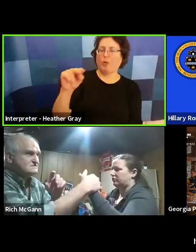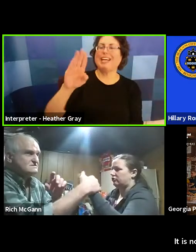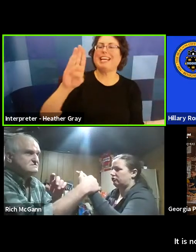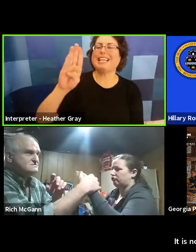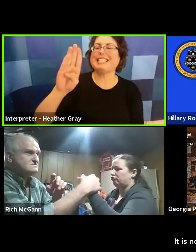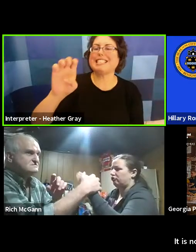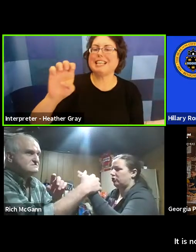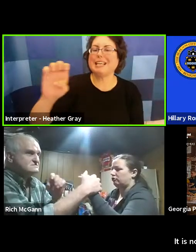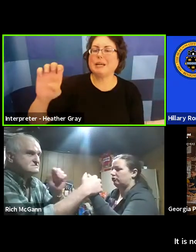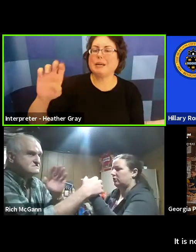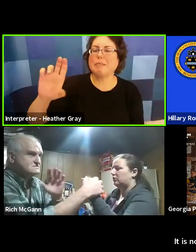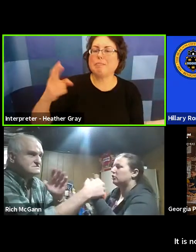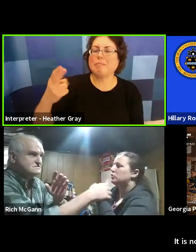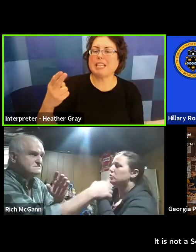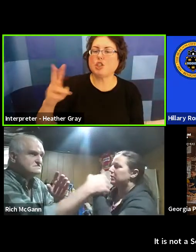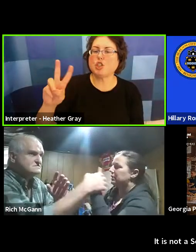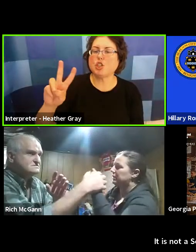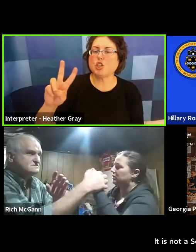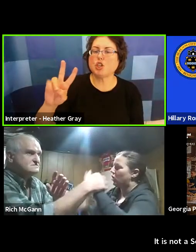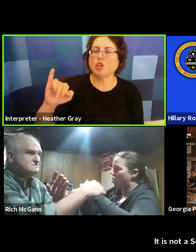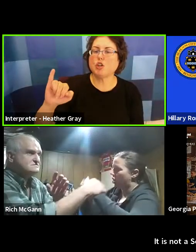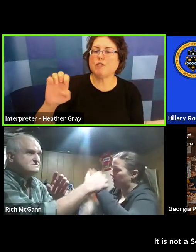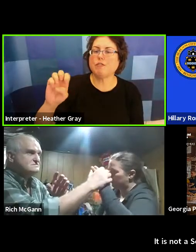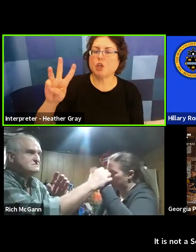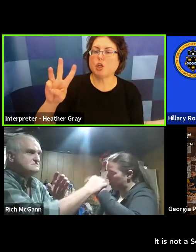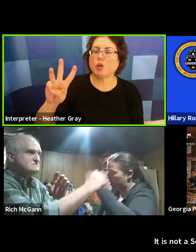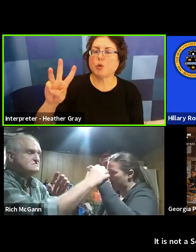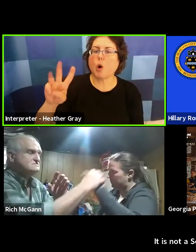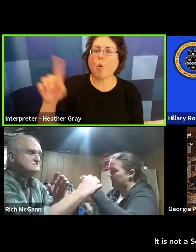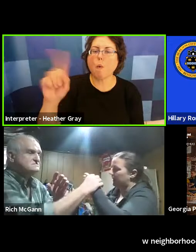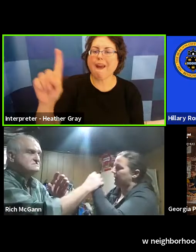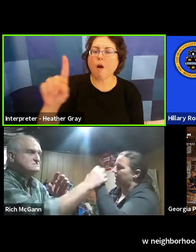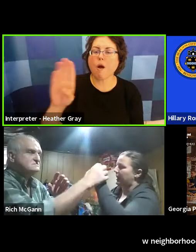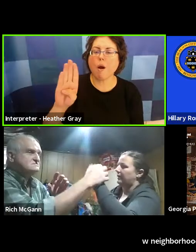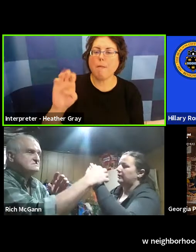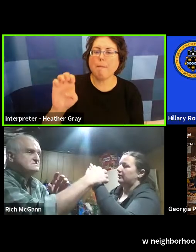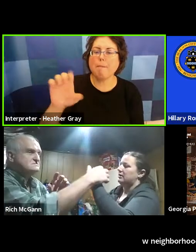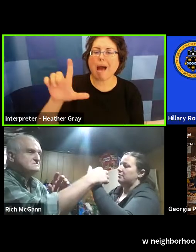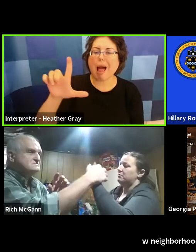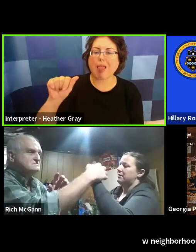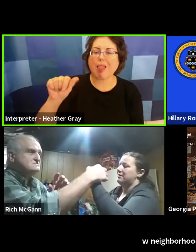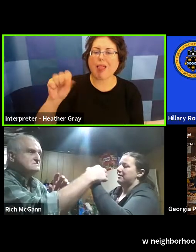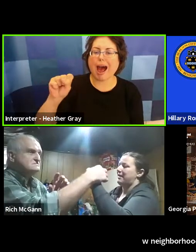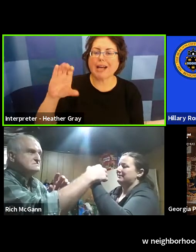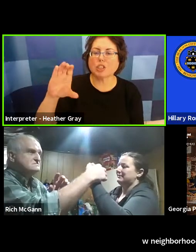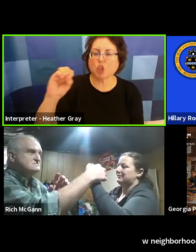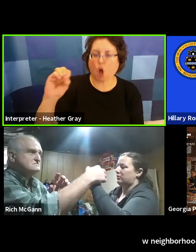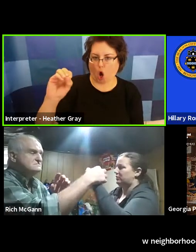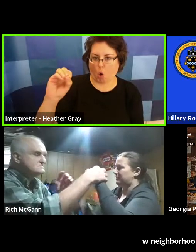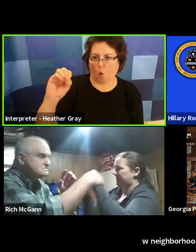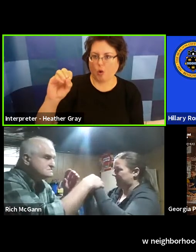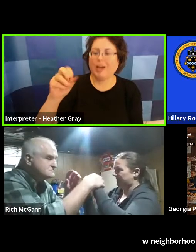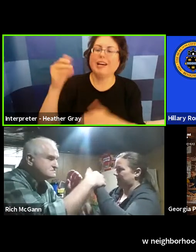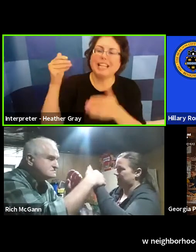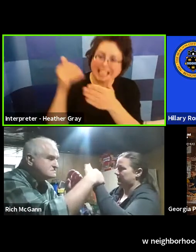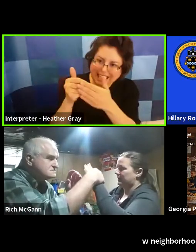neighborhood on Broadway Avenue at Belasco near St. Catherine's Church.